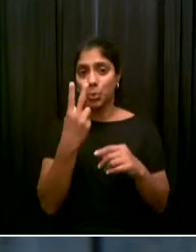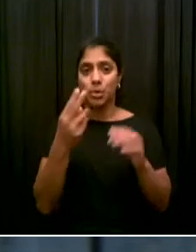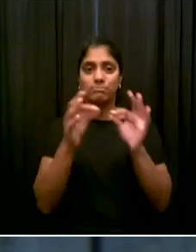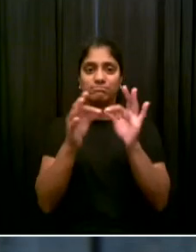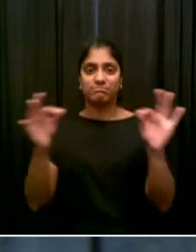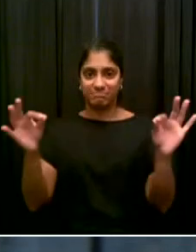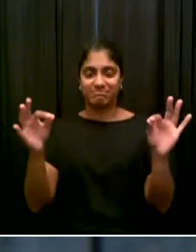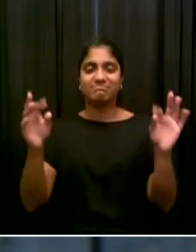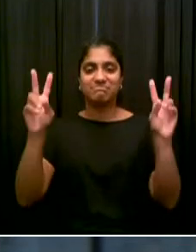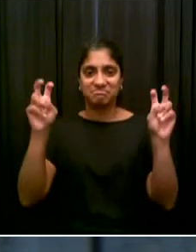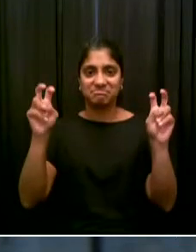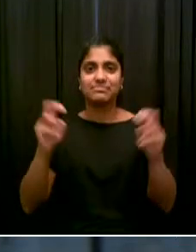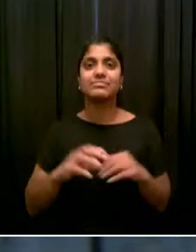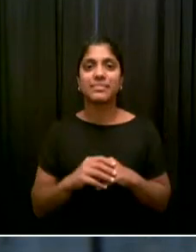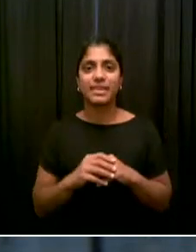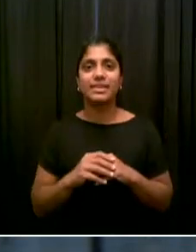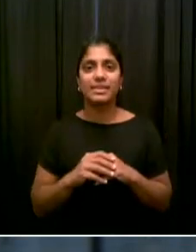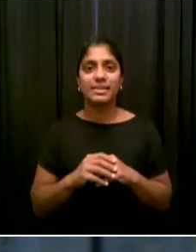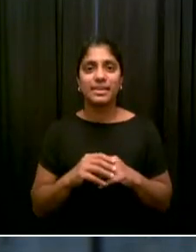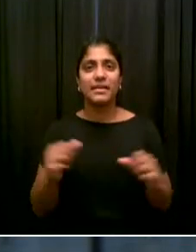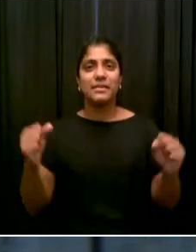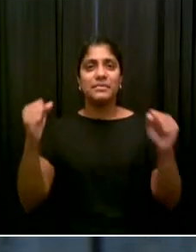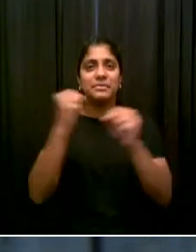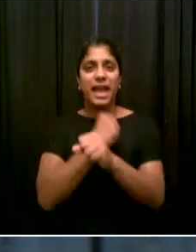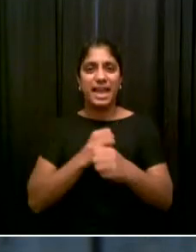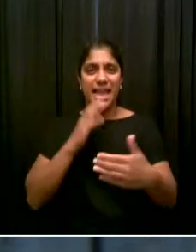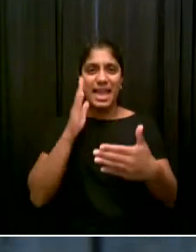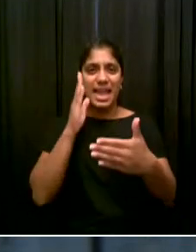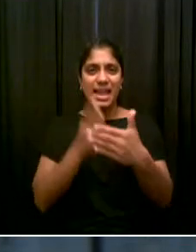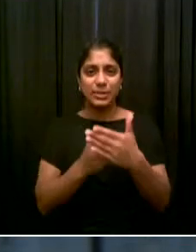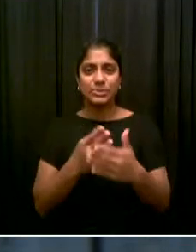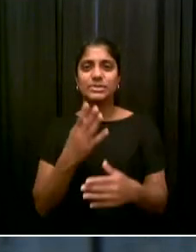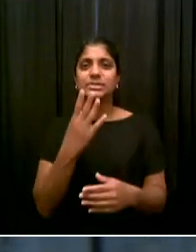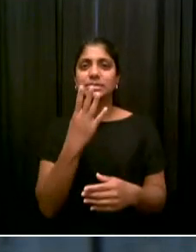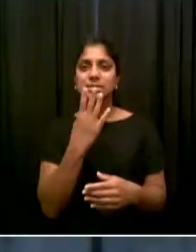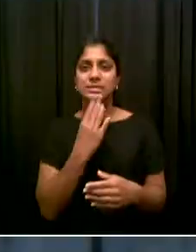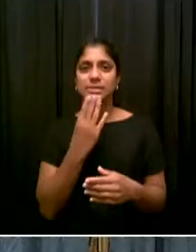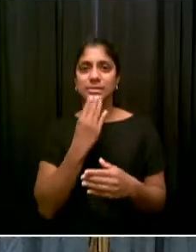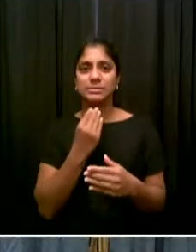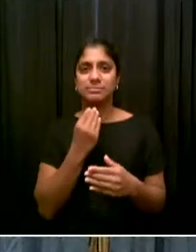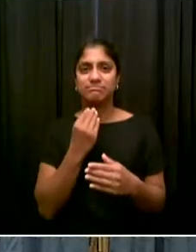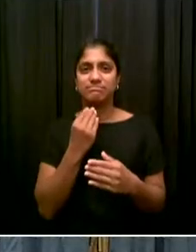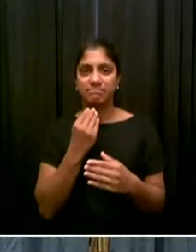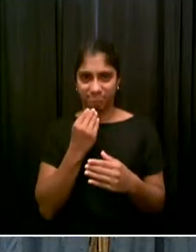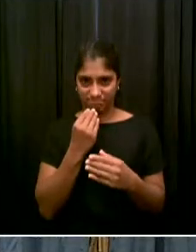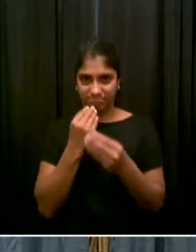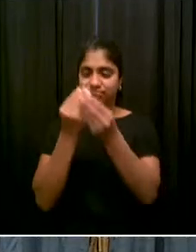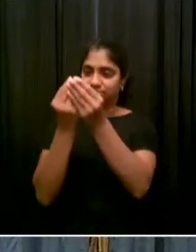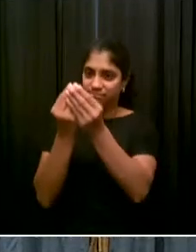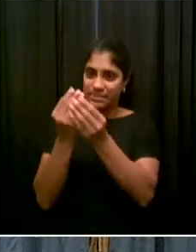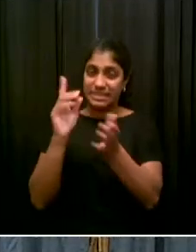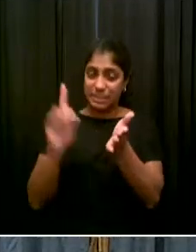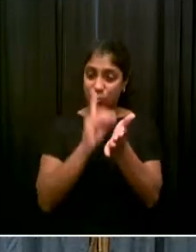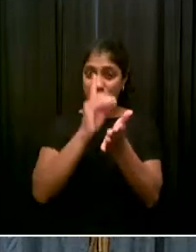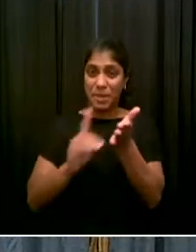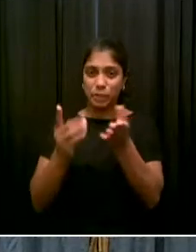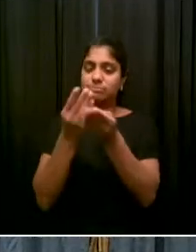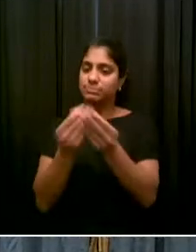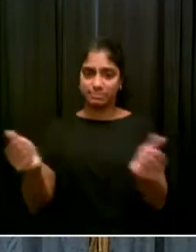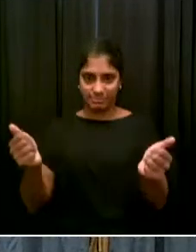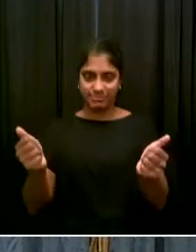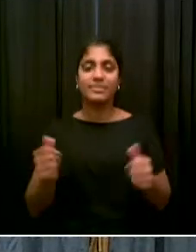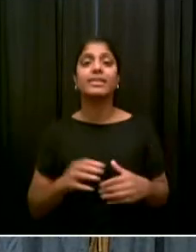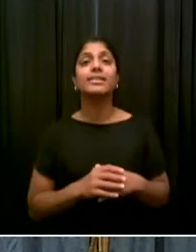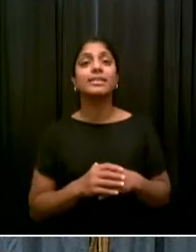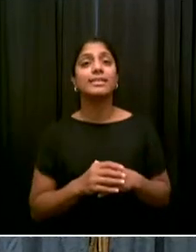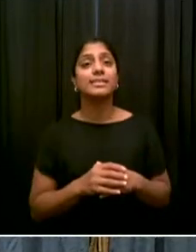have walked the walk, you've talked the talk, and the other way around too. You've talked the talk and walked the walk. We walked across the Brooklyn Bridge together on